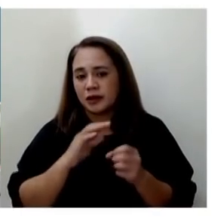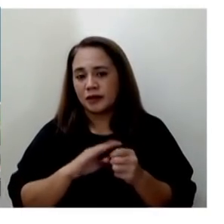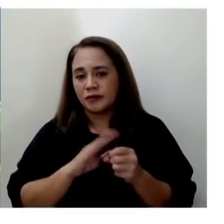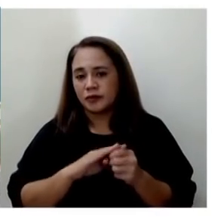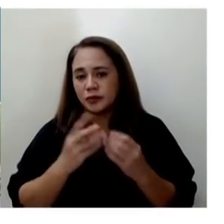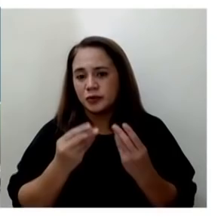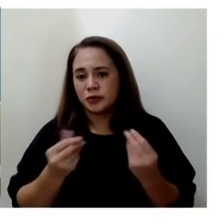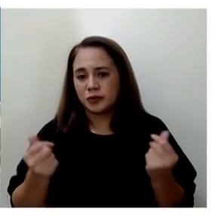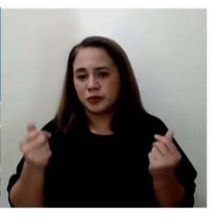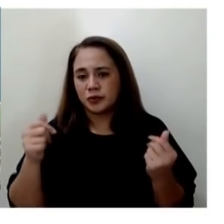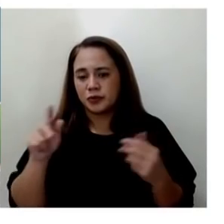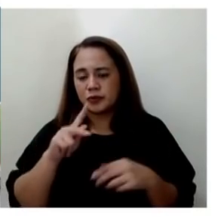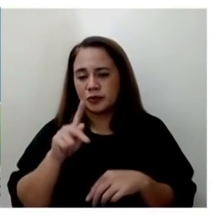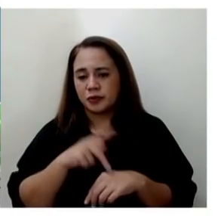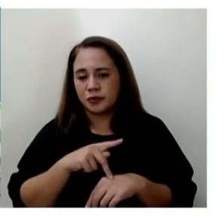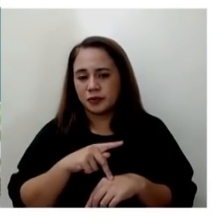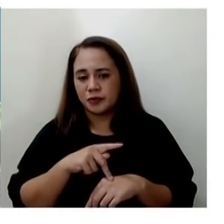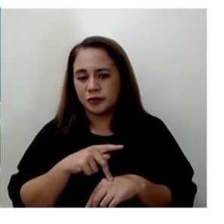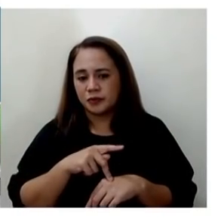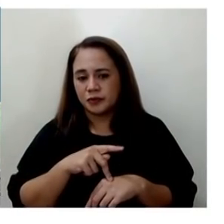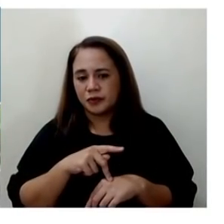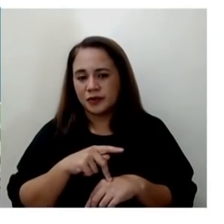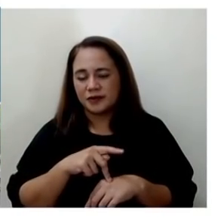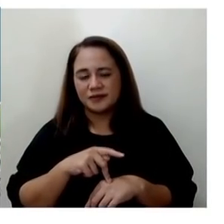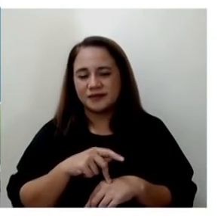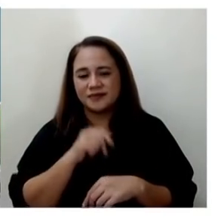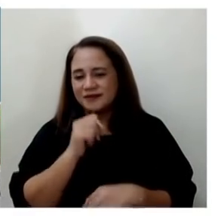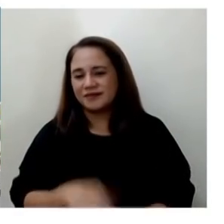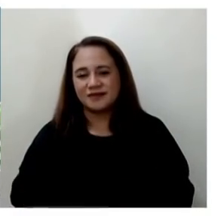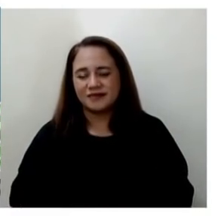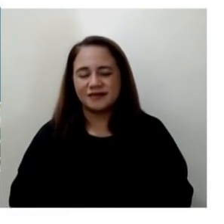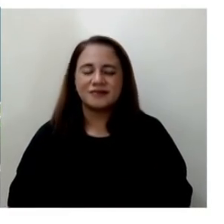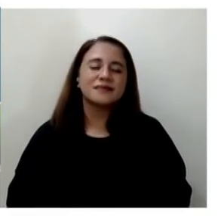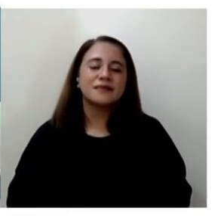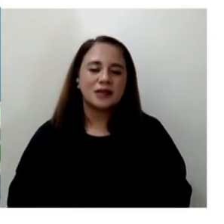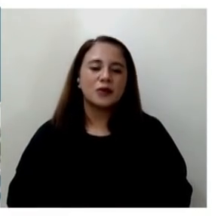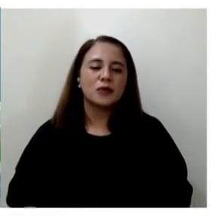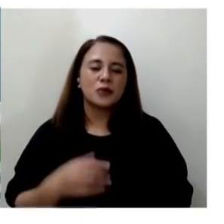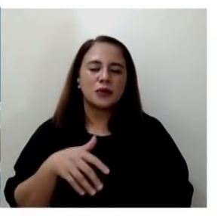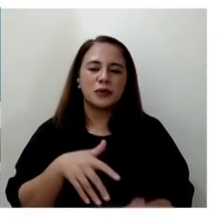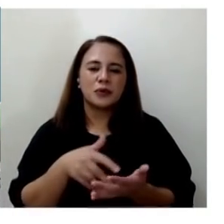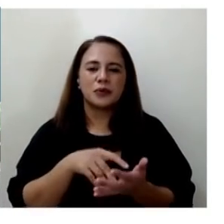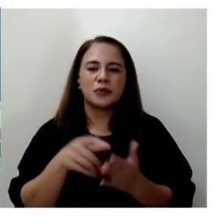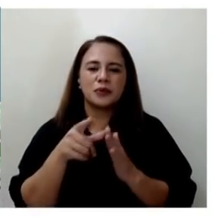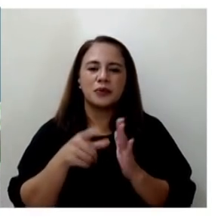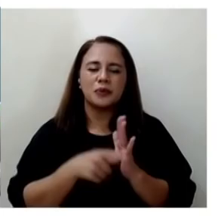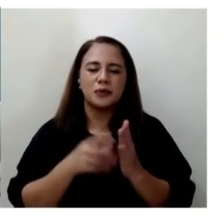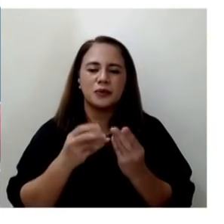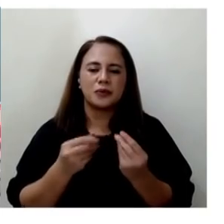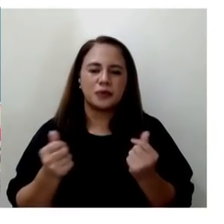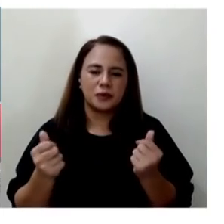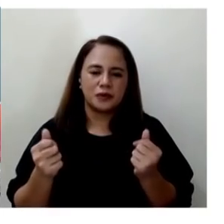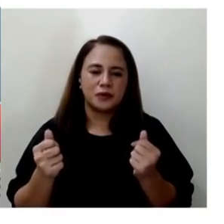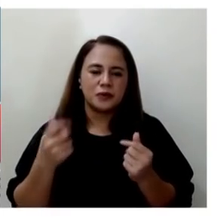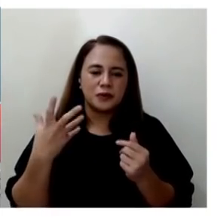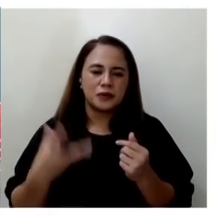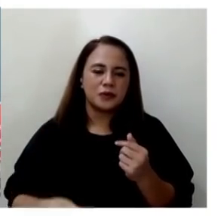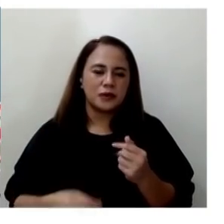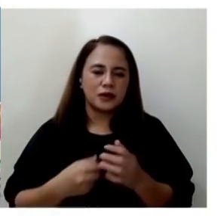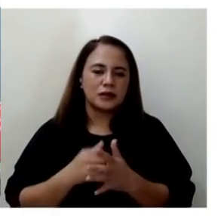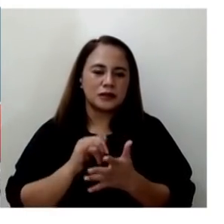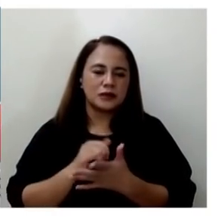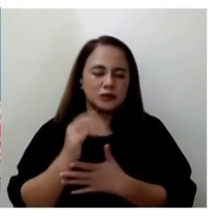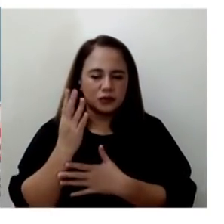corruption here in the Philippines, Chairman? No, definitely not. We have very weak laws to address corruption. And that's